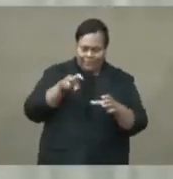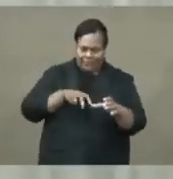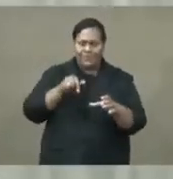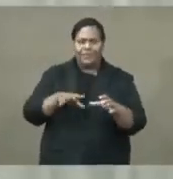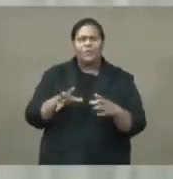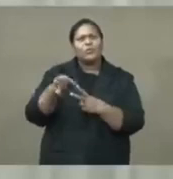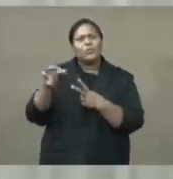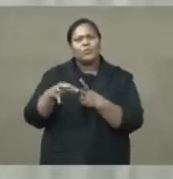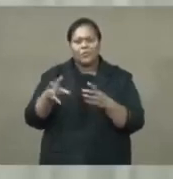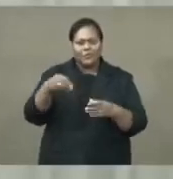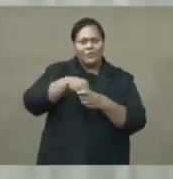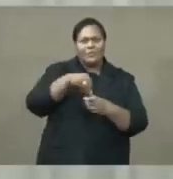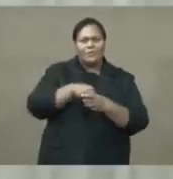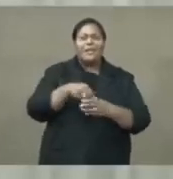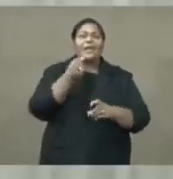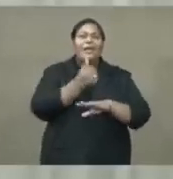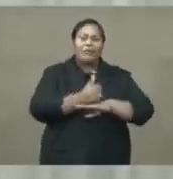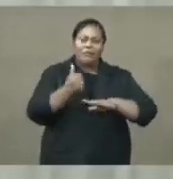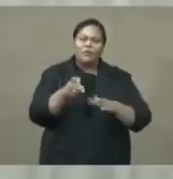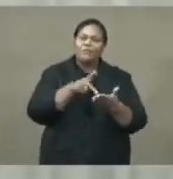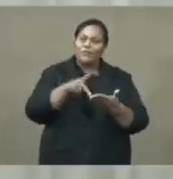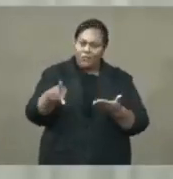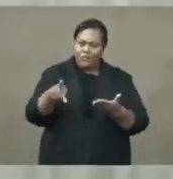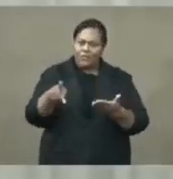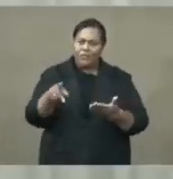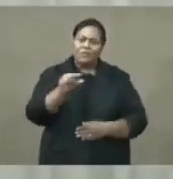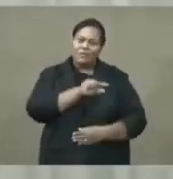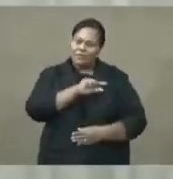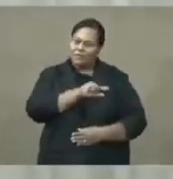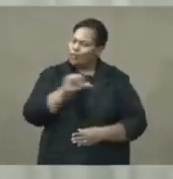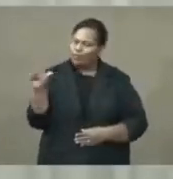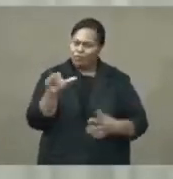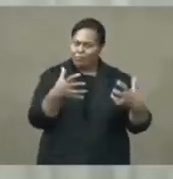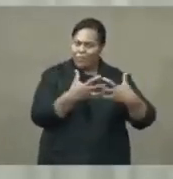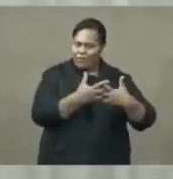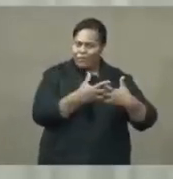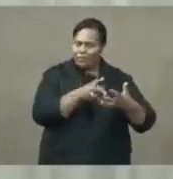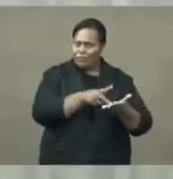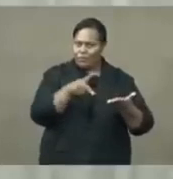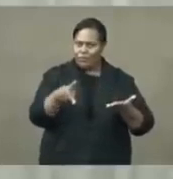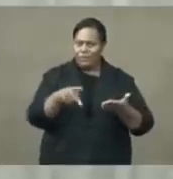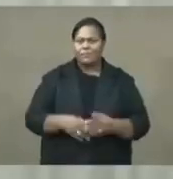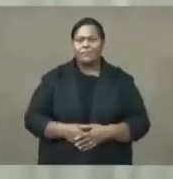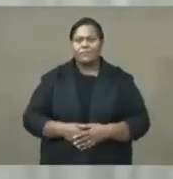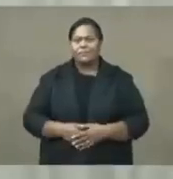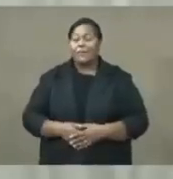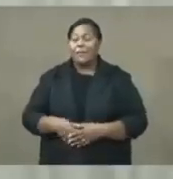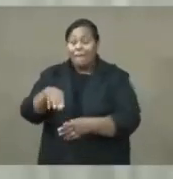possible and on the basis that they have the right qualifications. Mr. Bainimarama and Mr. Syed